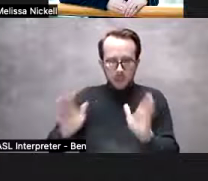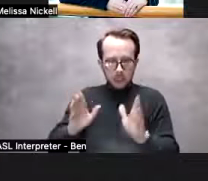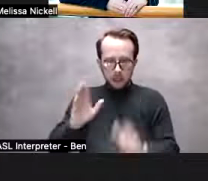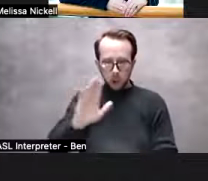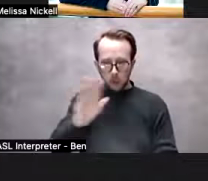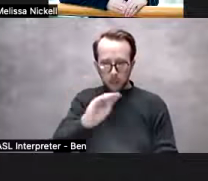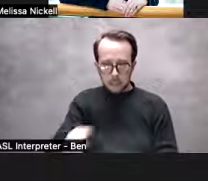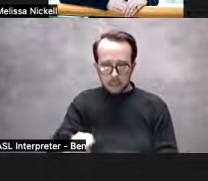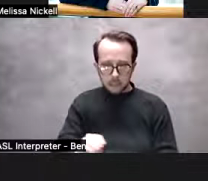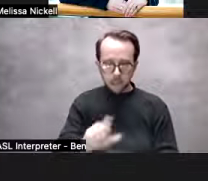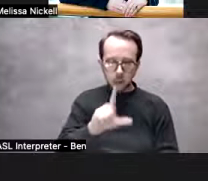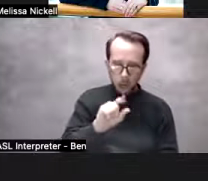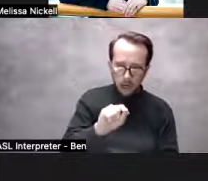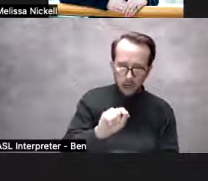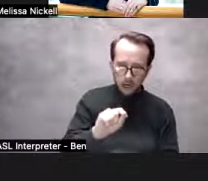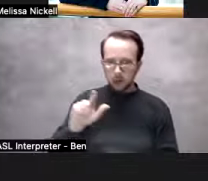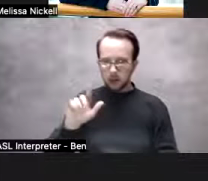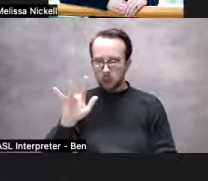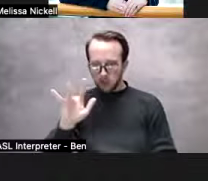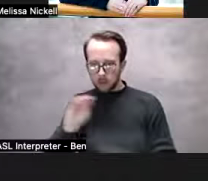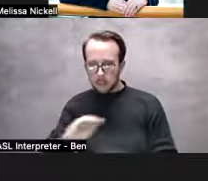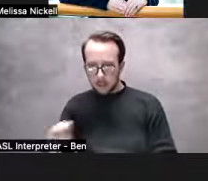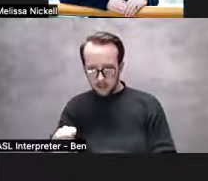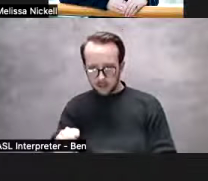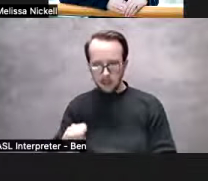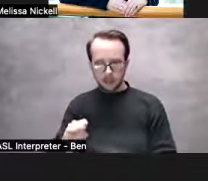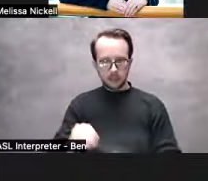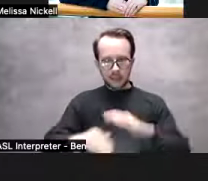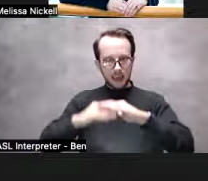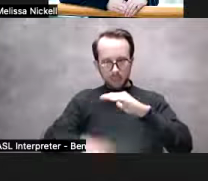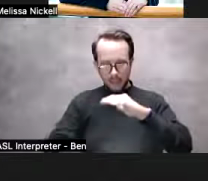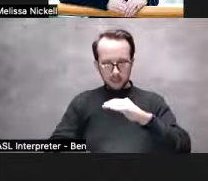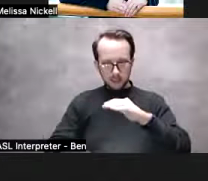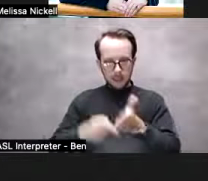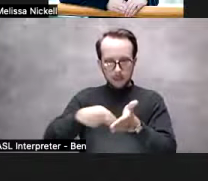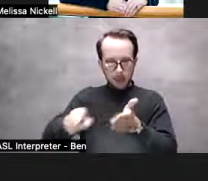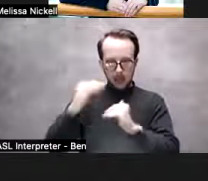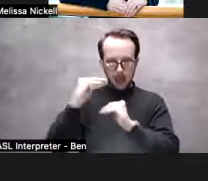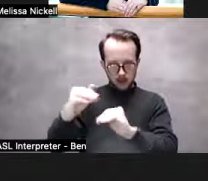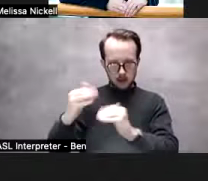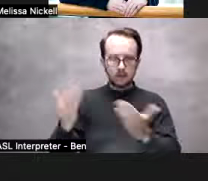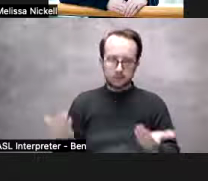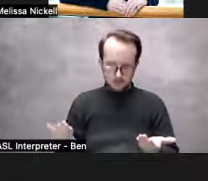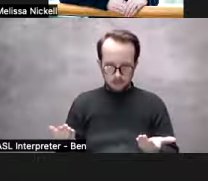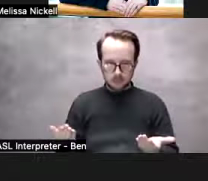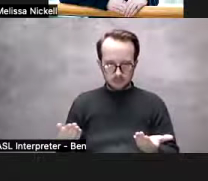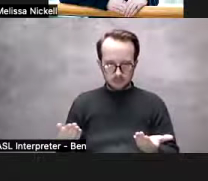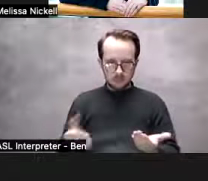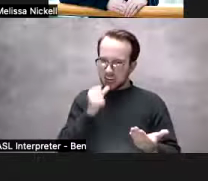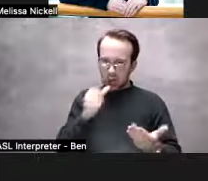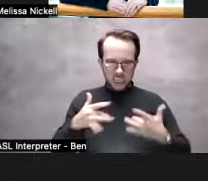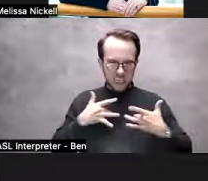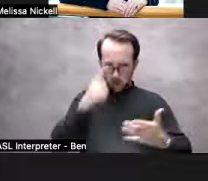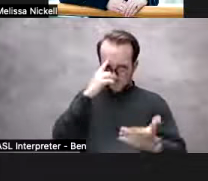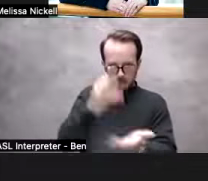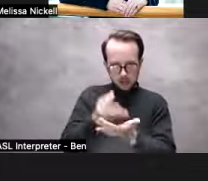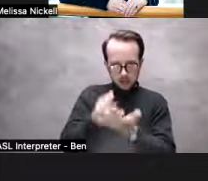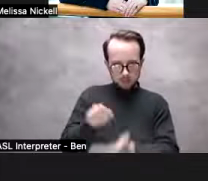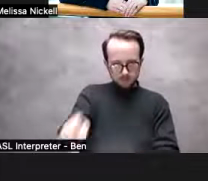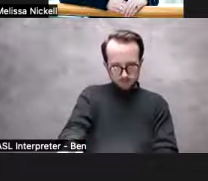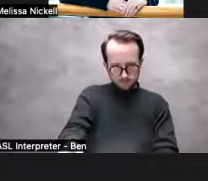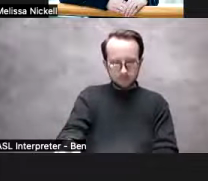or 25%, that's going to be below the pay line and unlikely for funding. So knowing these